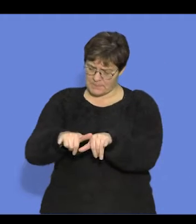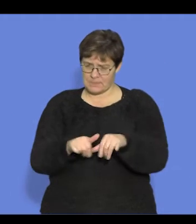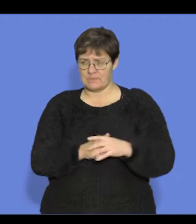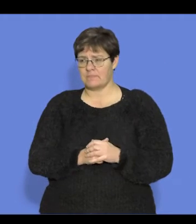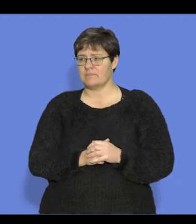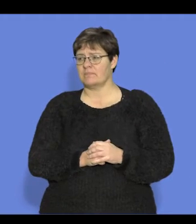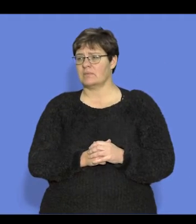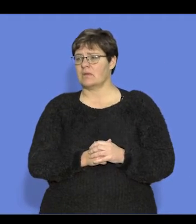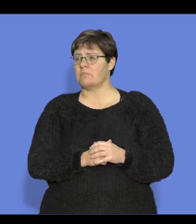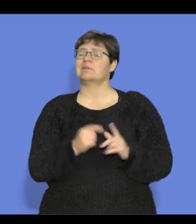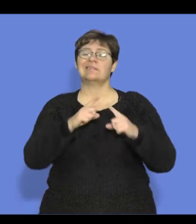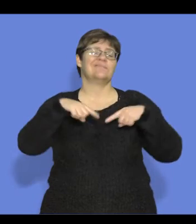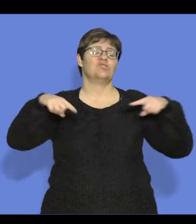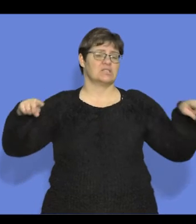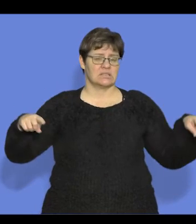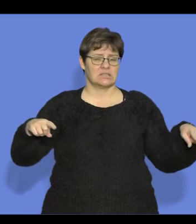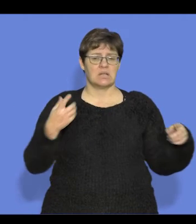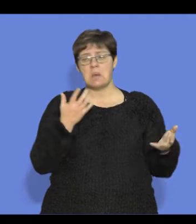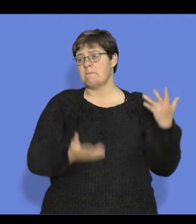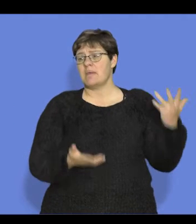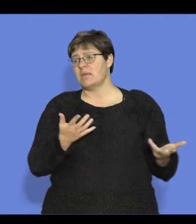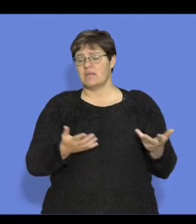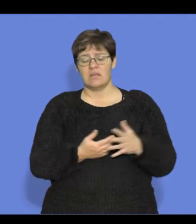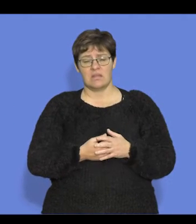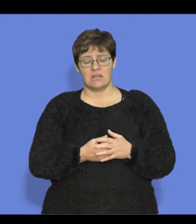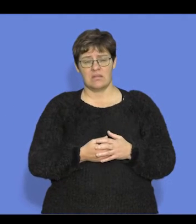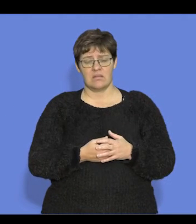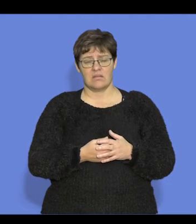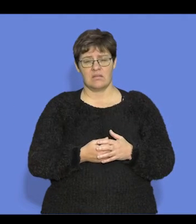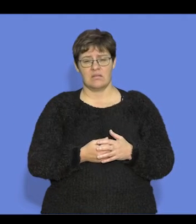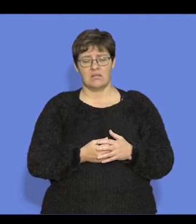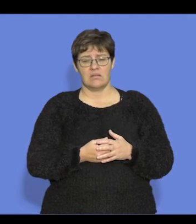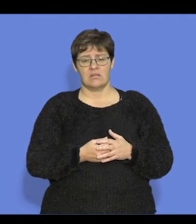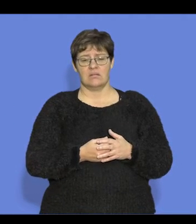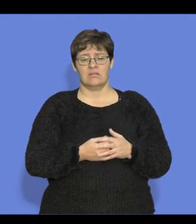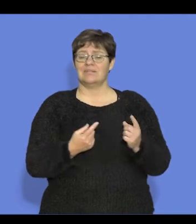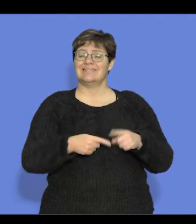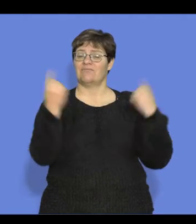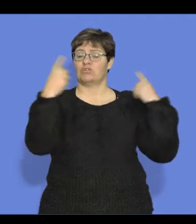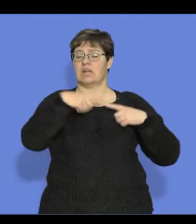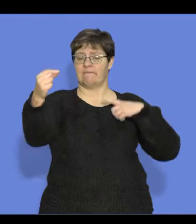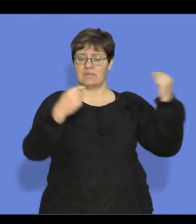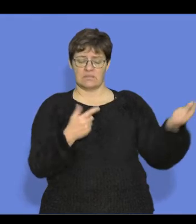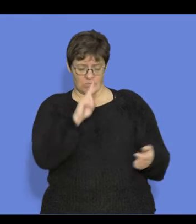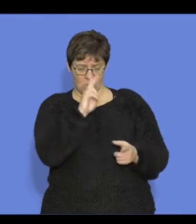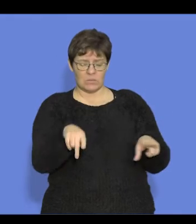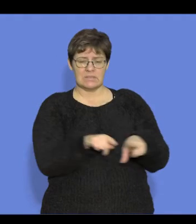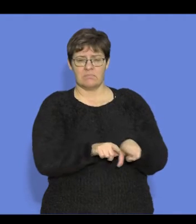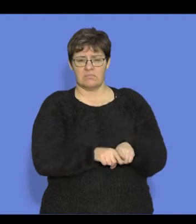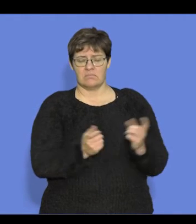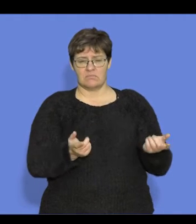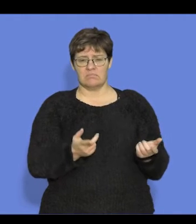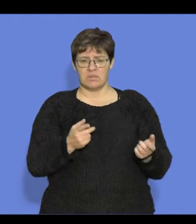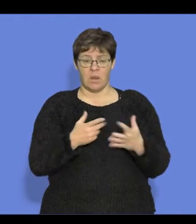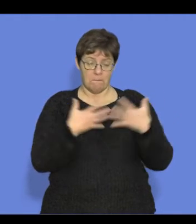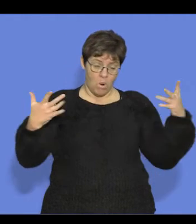Because if they used a different plant, it might have a different number of leaves, which means it would